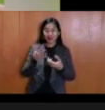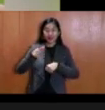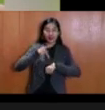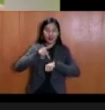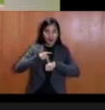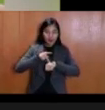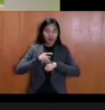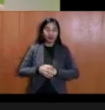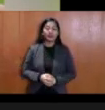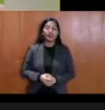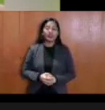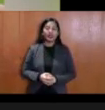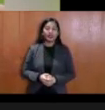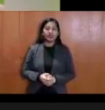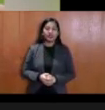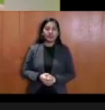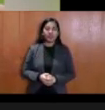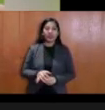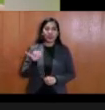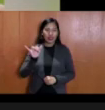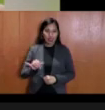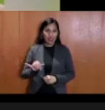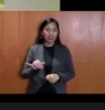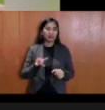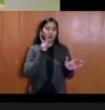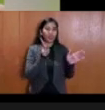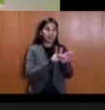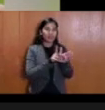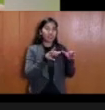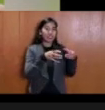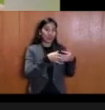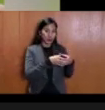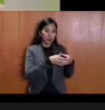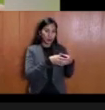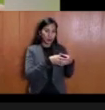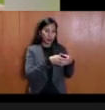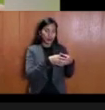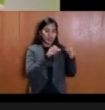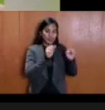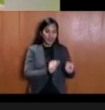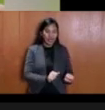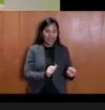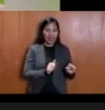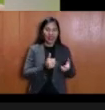is something where the private sector actually can come in to help also